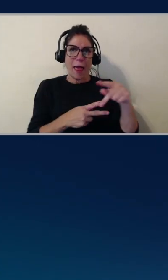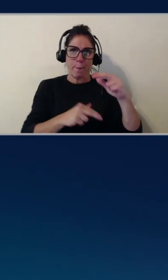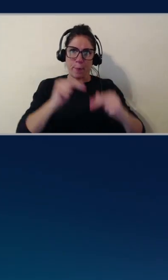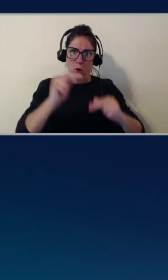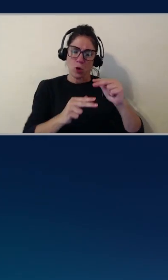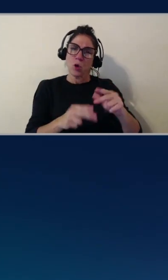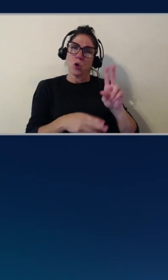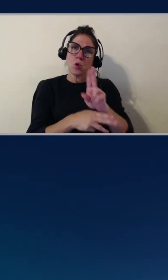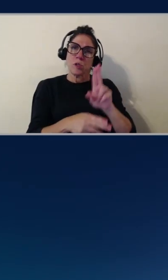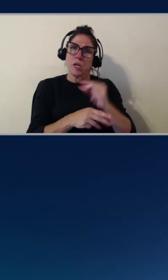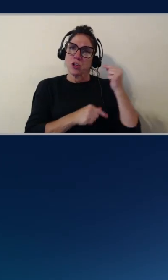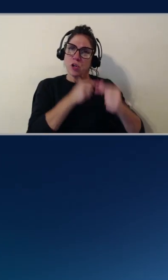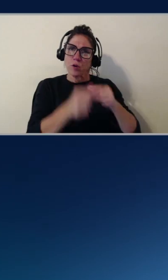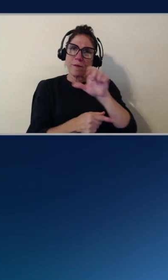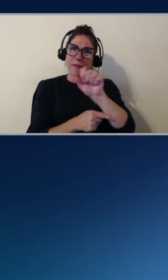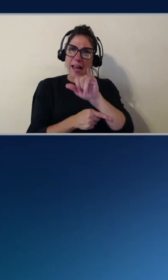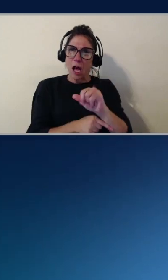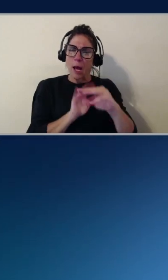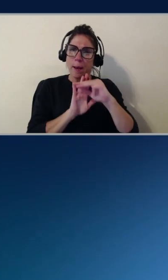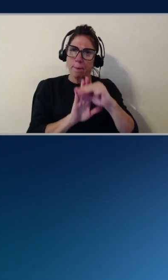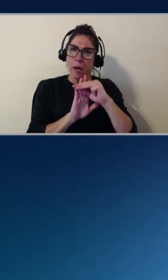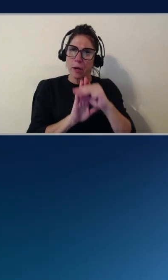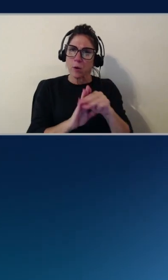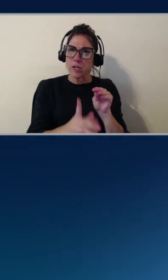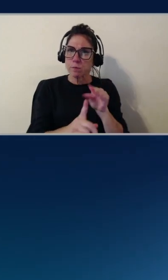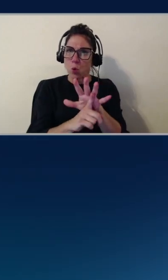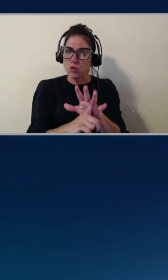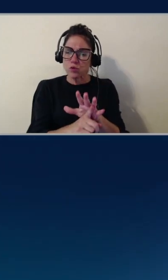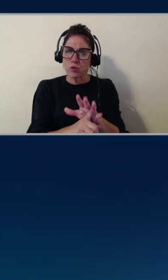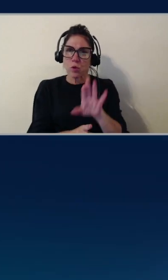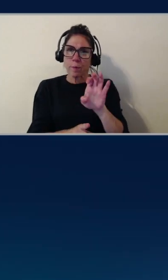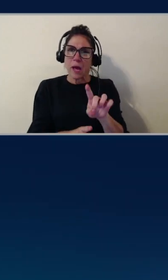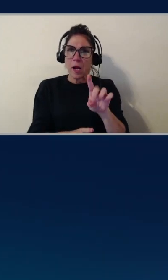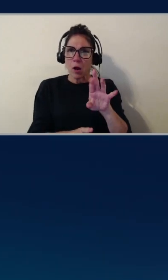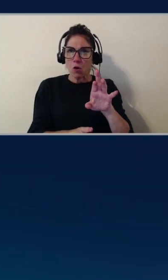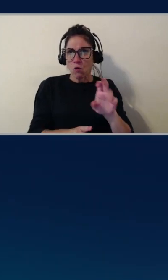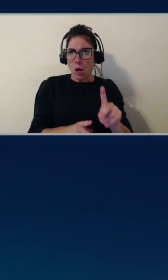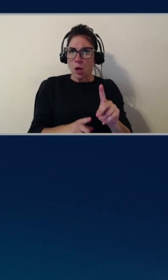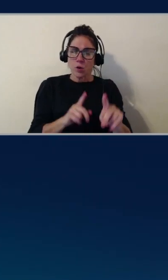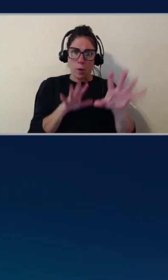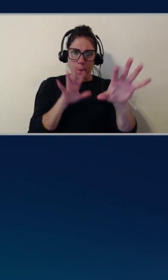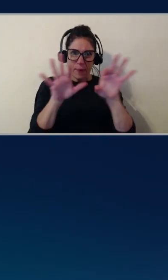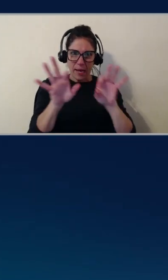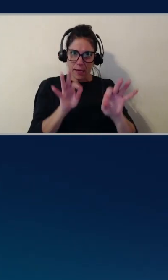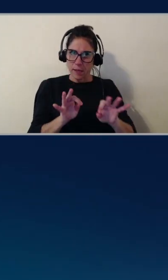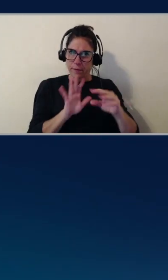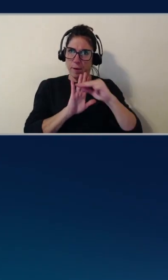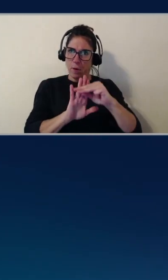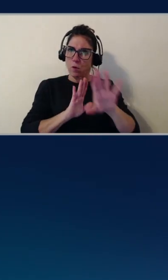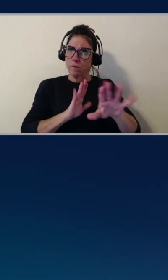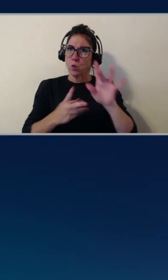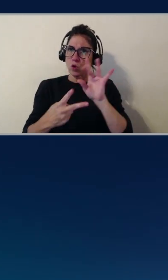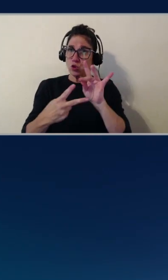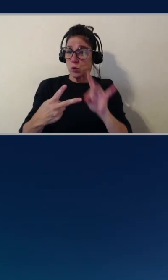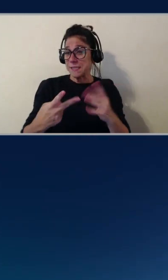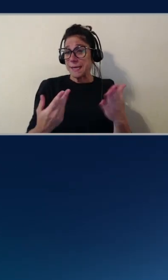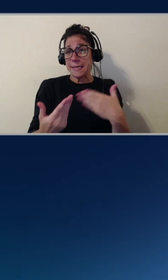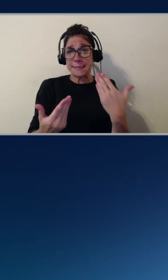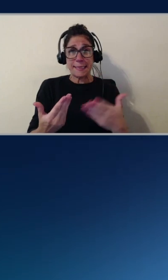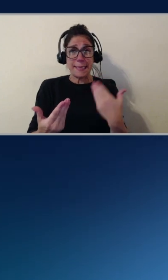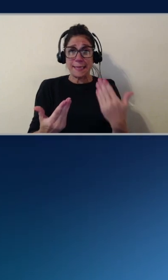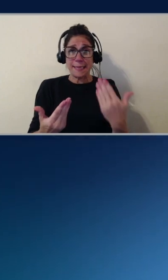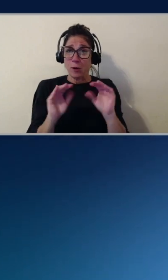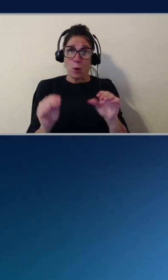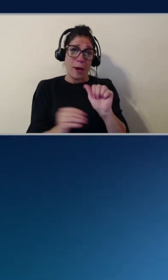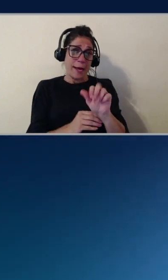AI models that are exposed through Bedrock. You can pick and choose the model of your choice. It's very easy. There is no AWS